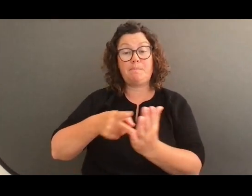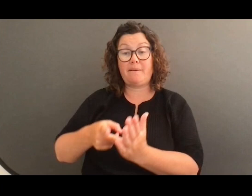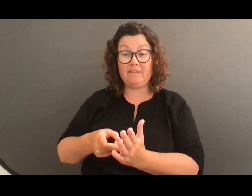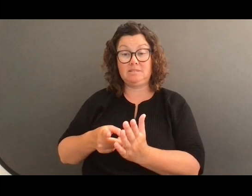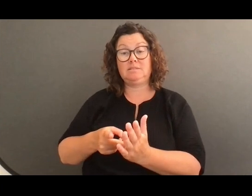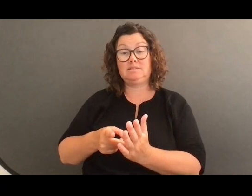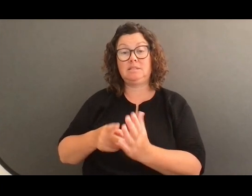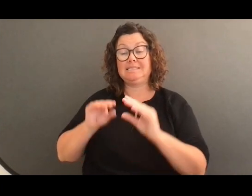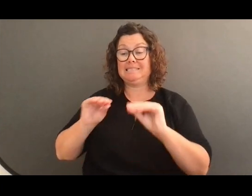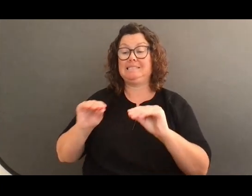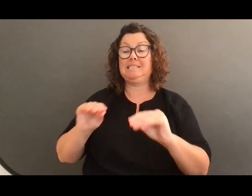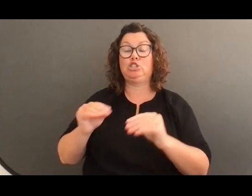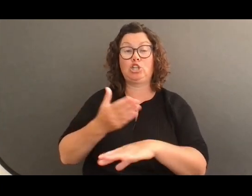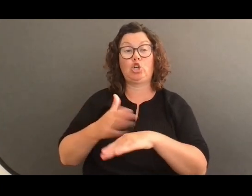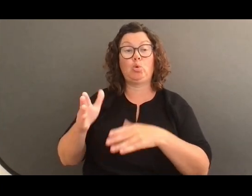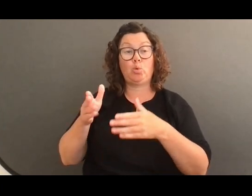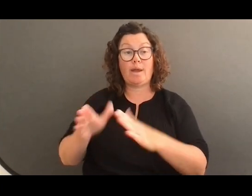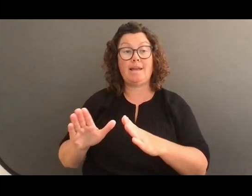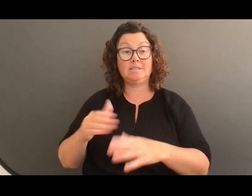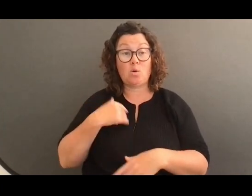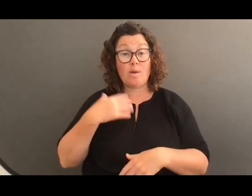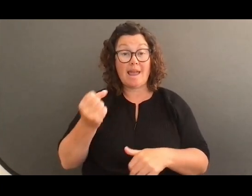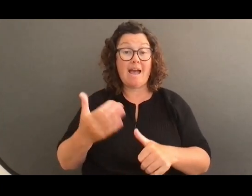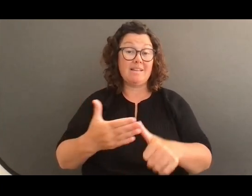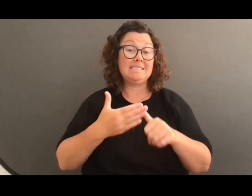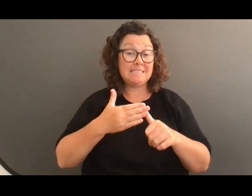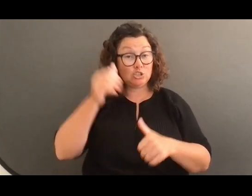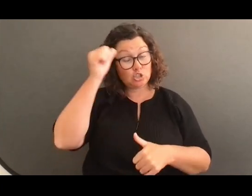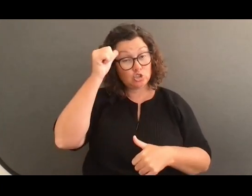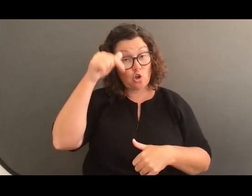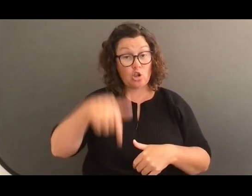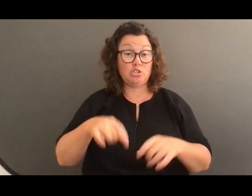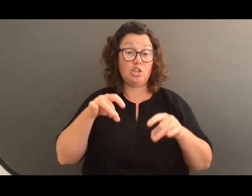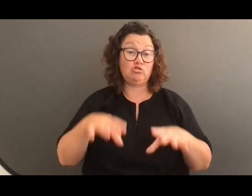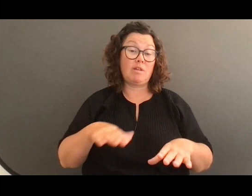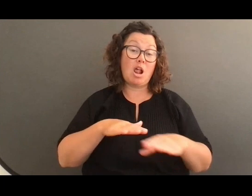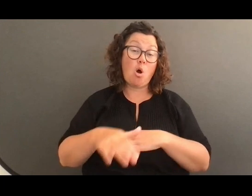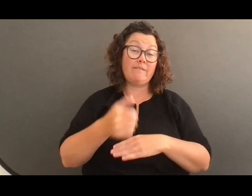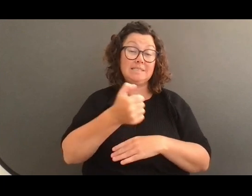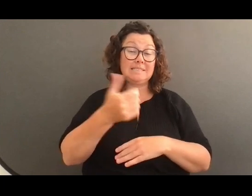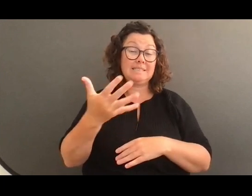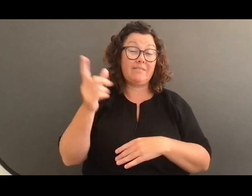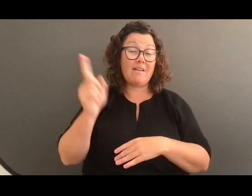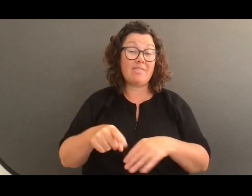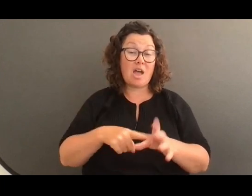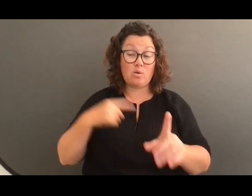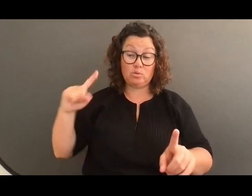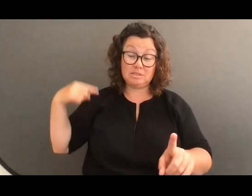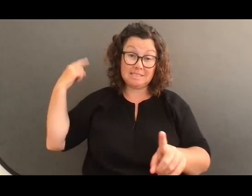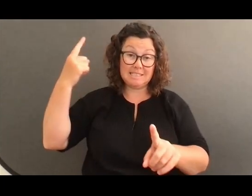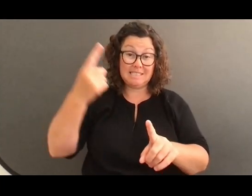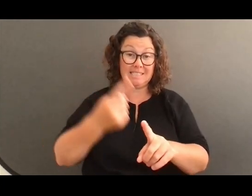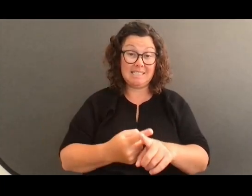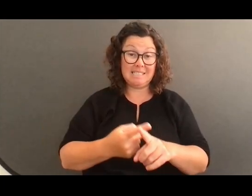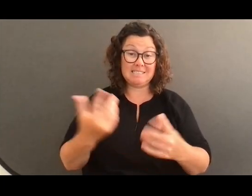We've got Indigenous knowledge in Australia that's 65,000 years plus. It's embedded in the landscape in all of Australia. It's